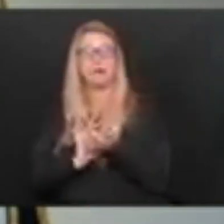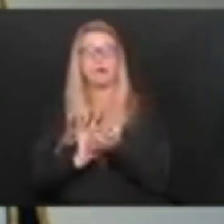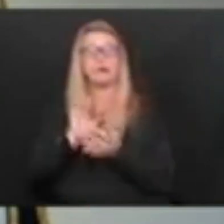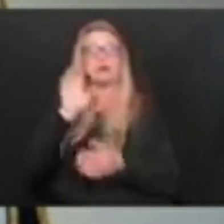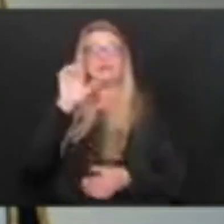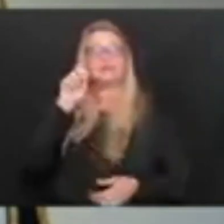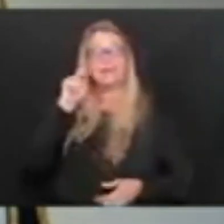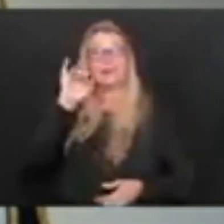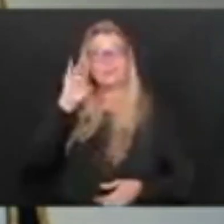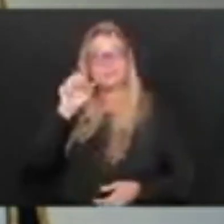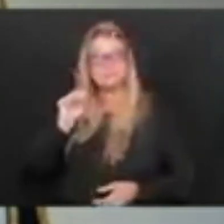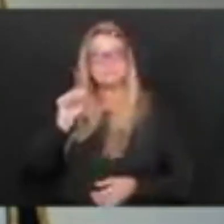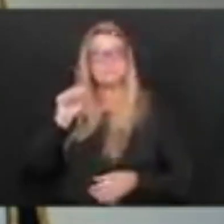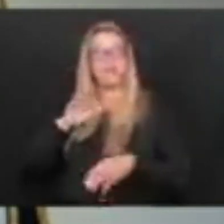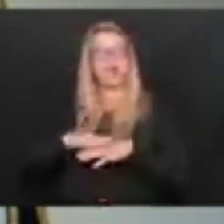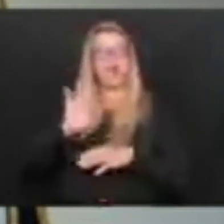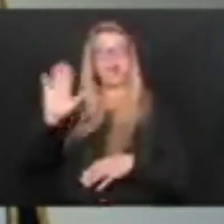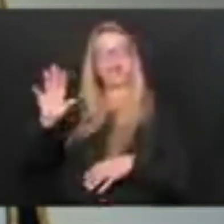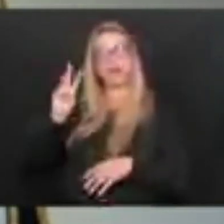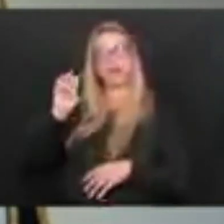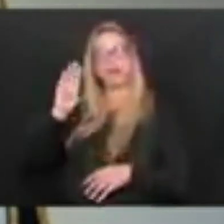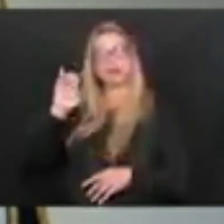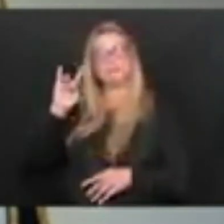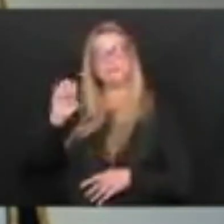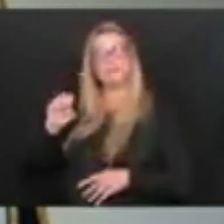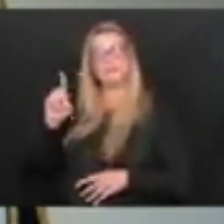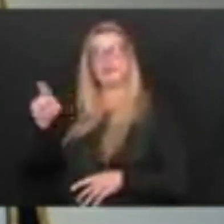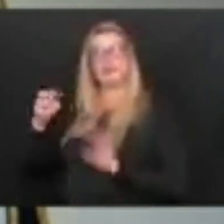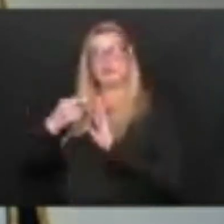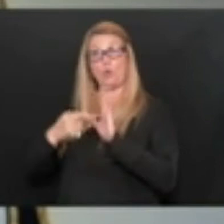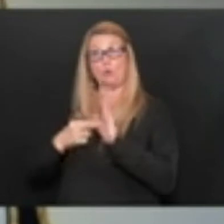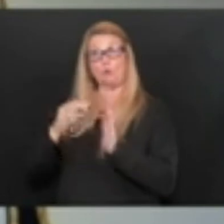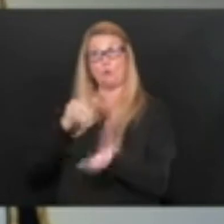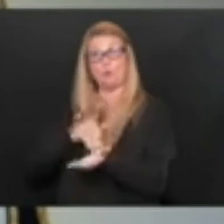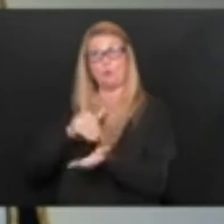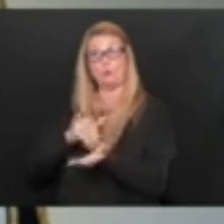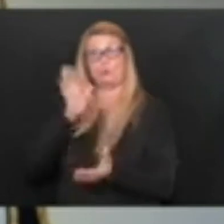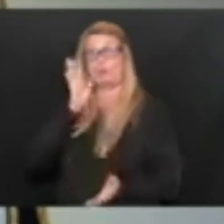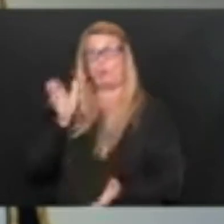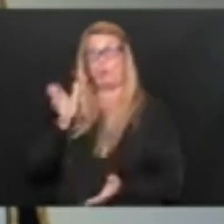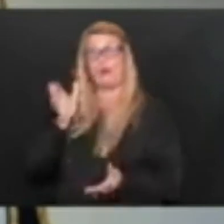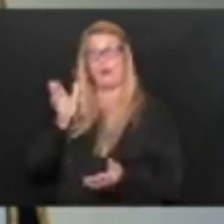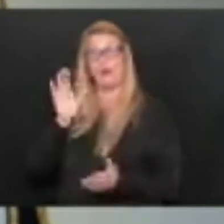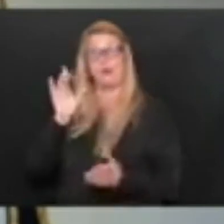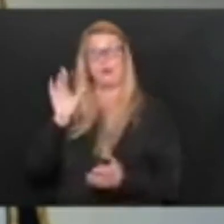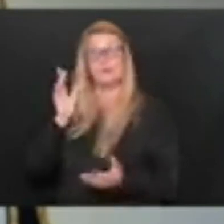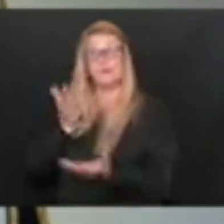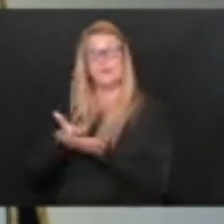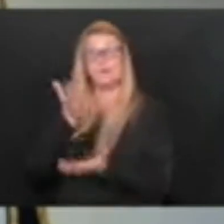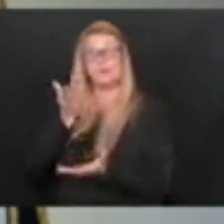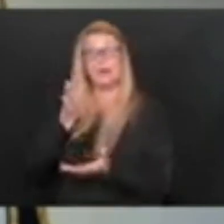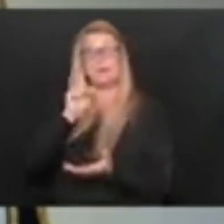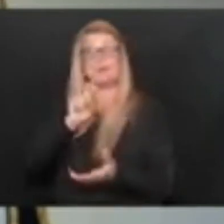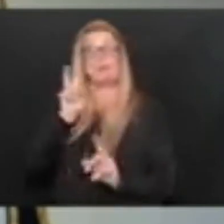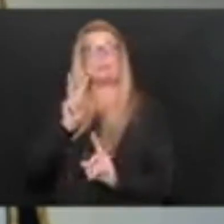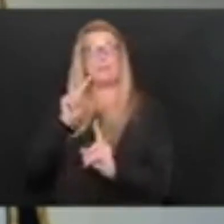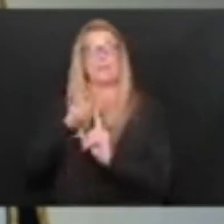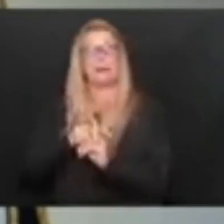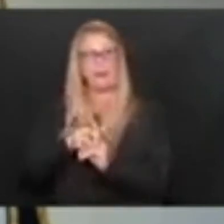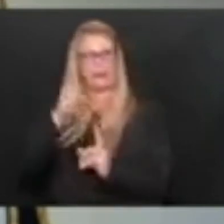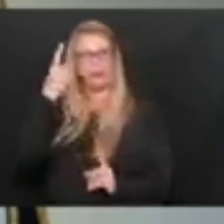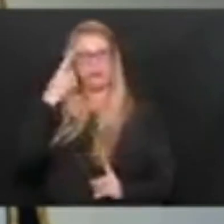website. Though the registered physicians will certify the patient is eligible, the patient must apply for